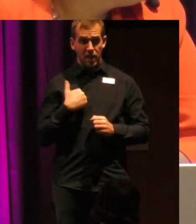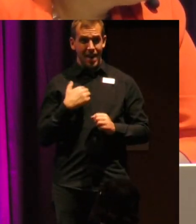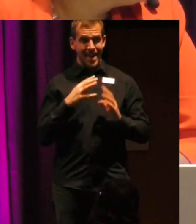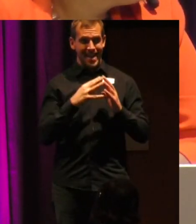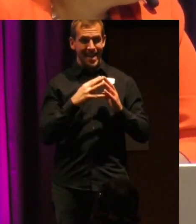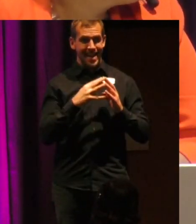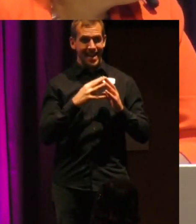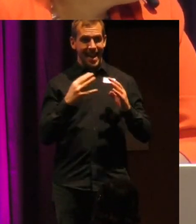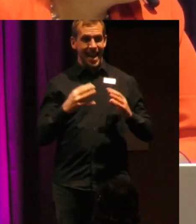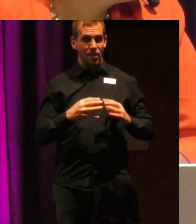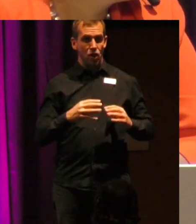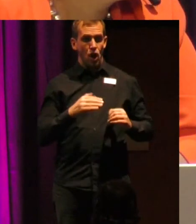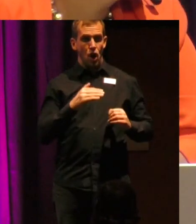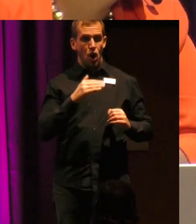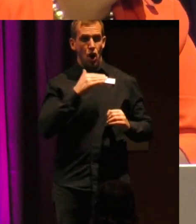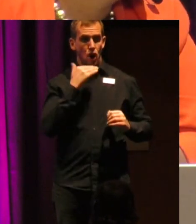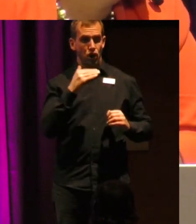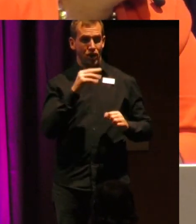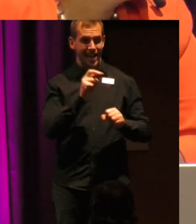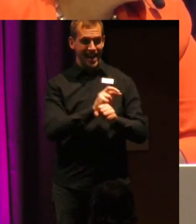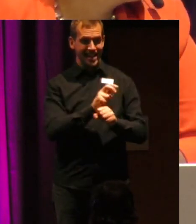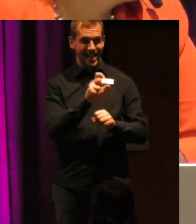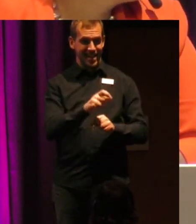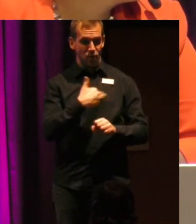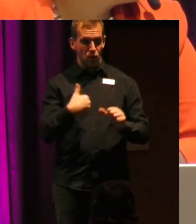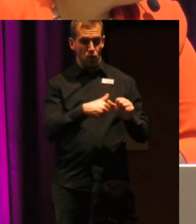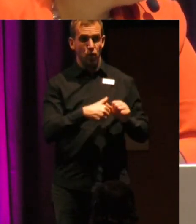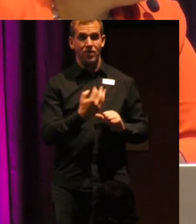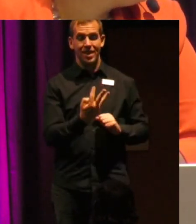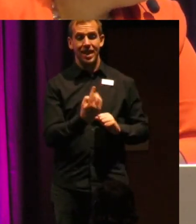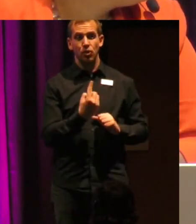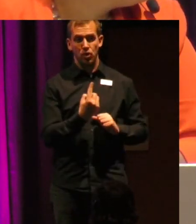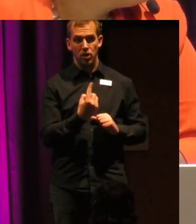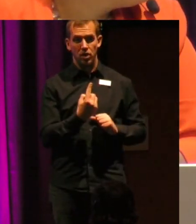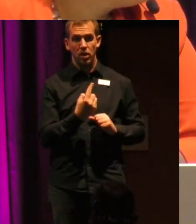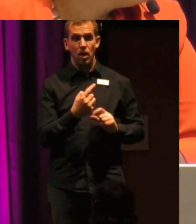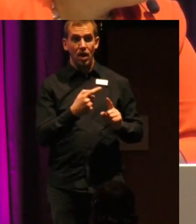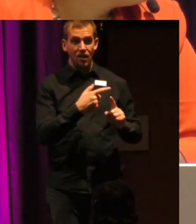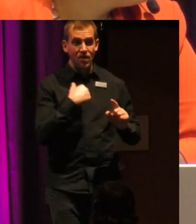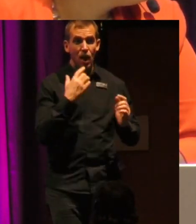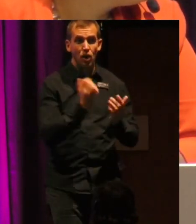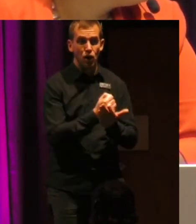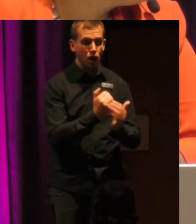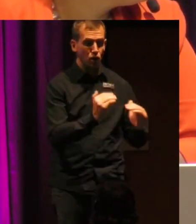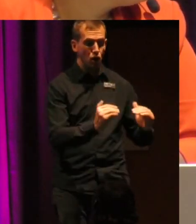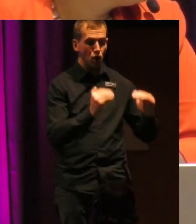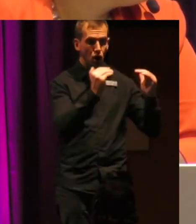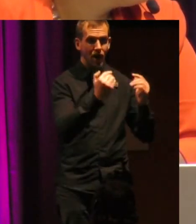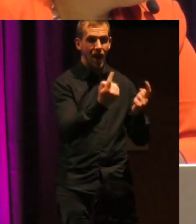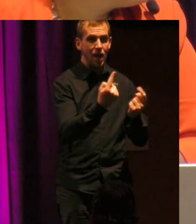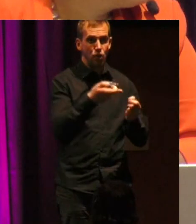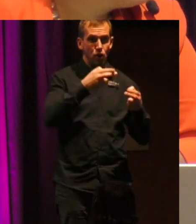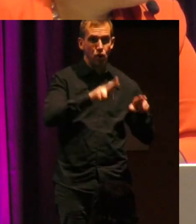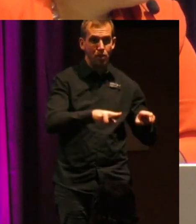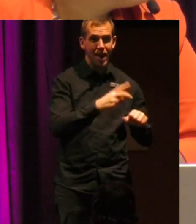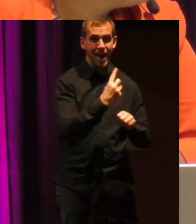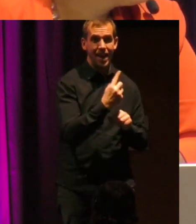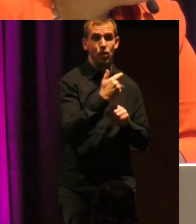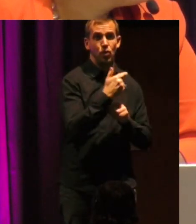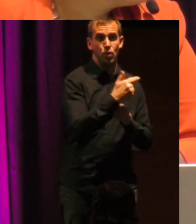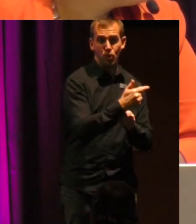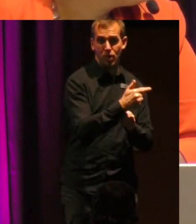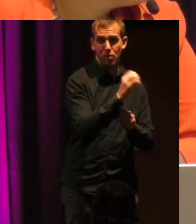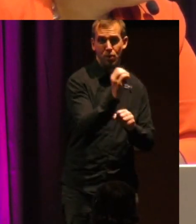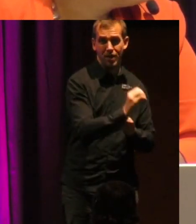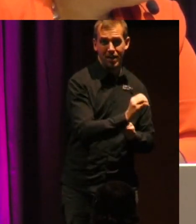hate monitor, and we can increase the conviction rate with 1,000%. We can find all this. So of course the